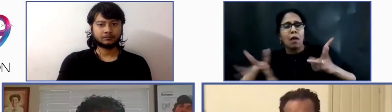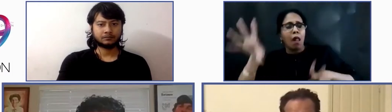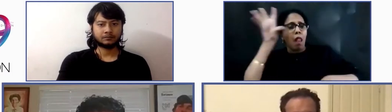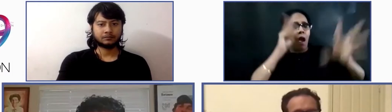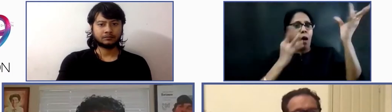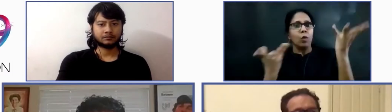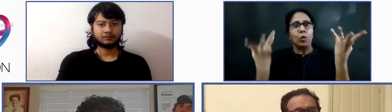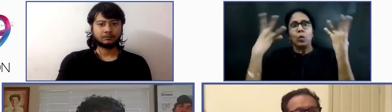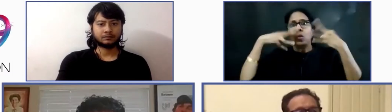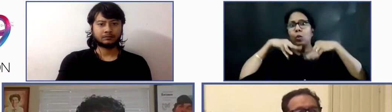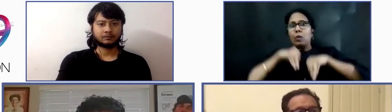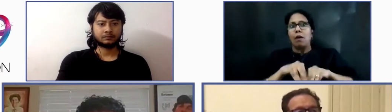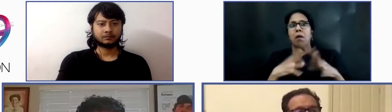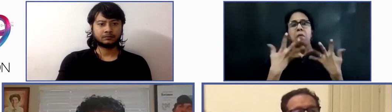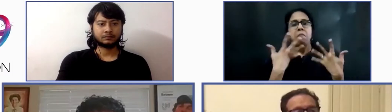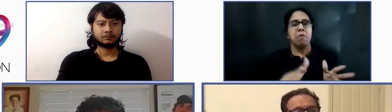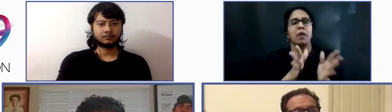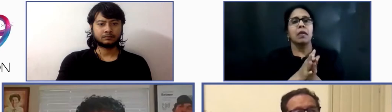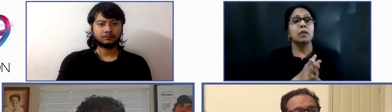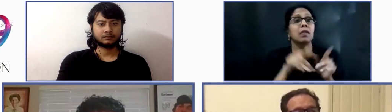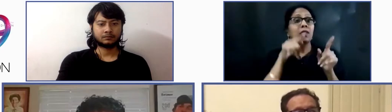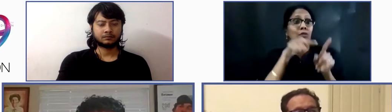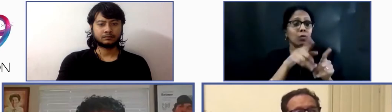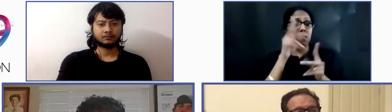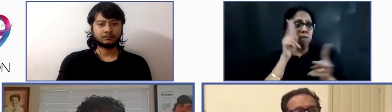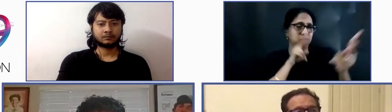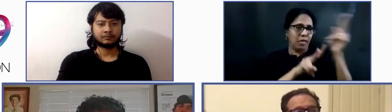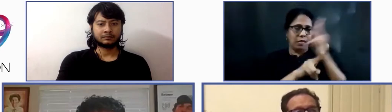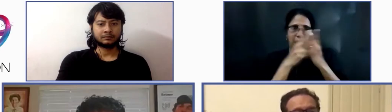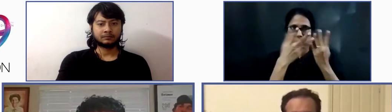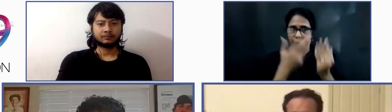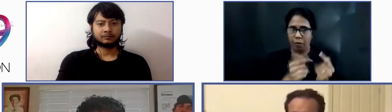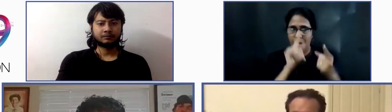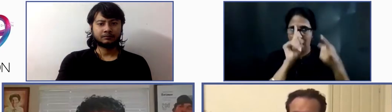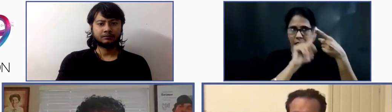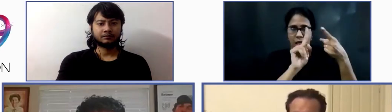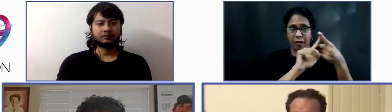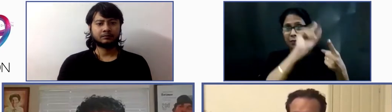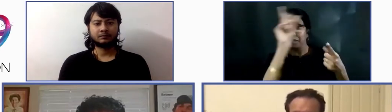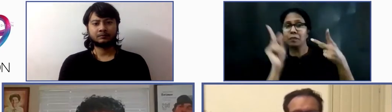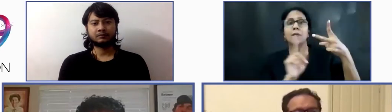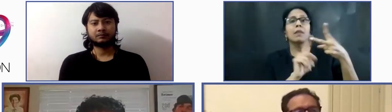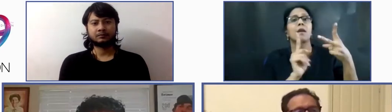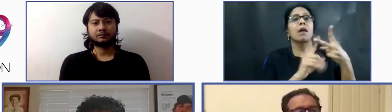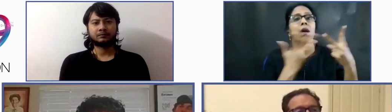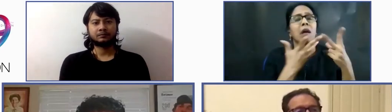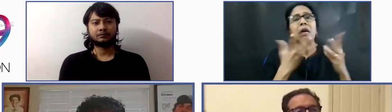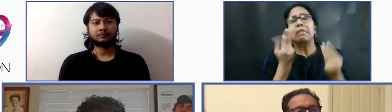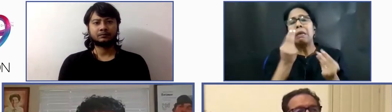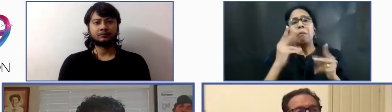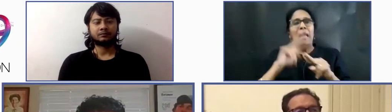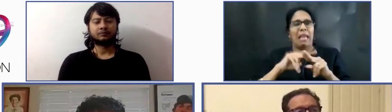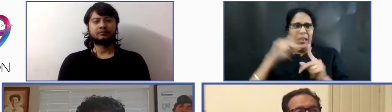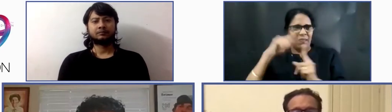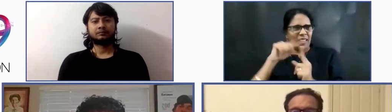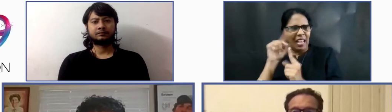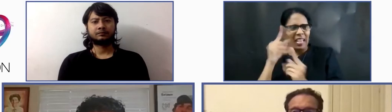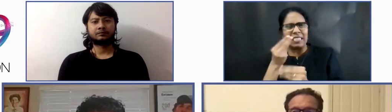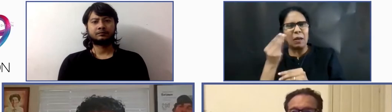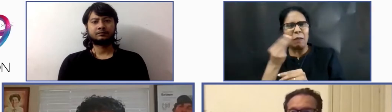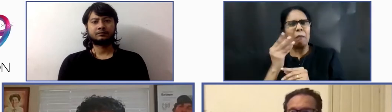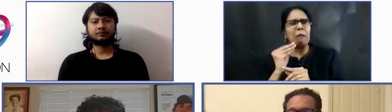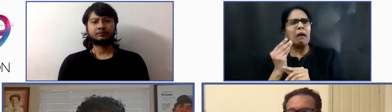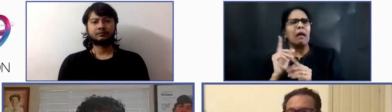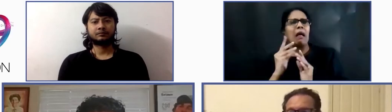That's one vision. The other vision is that I think a little bit we are out of date at FTII because filmmaking